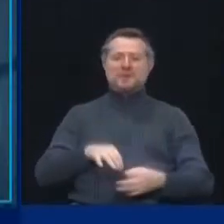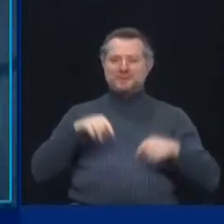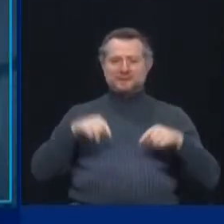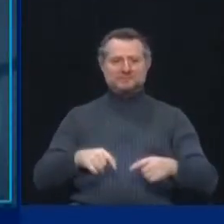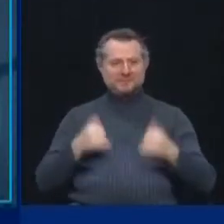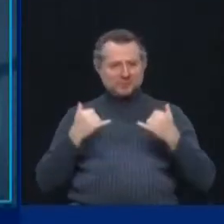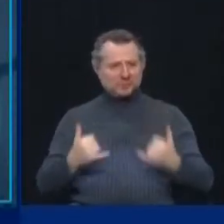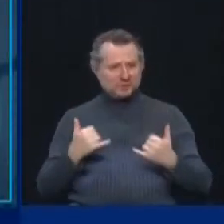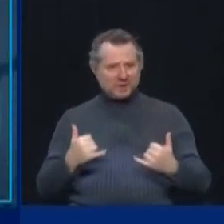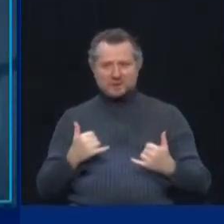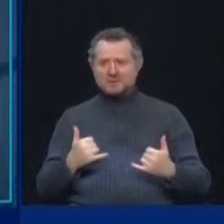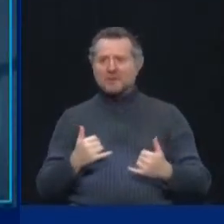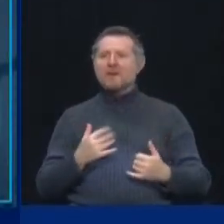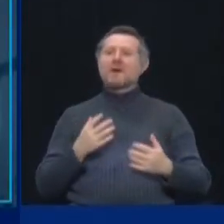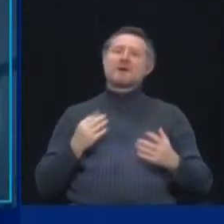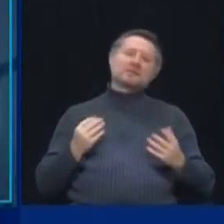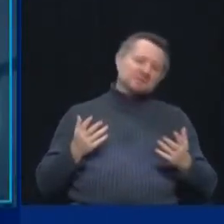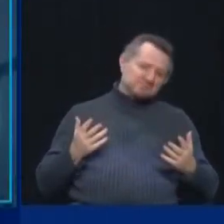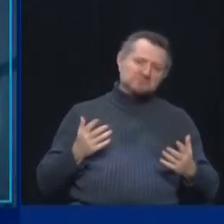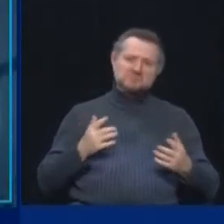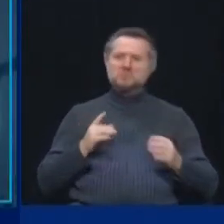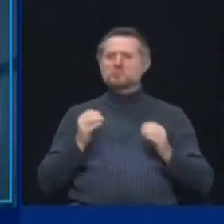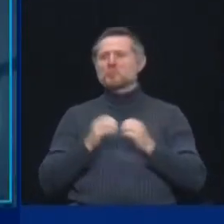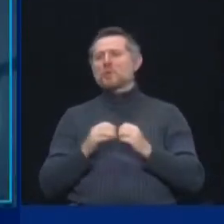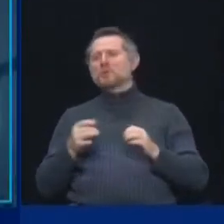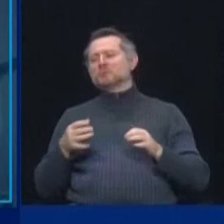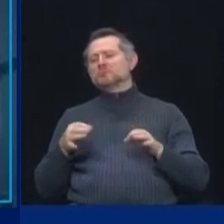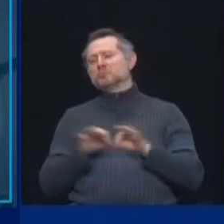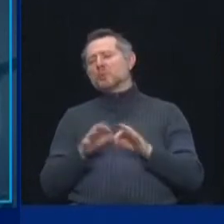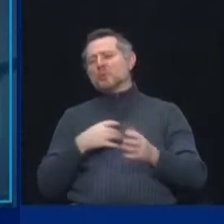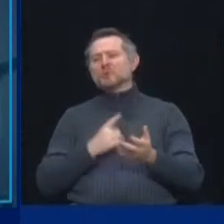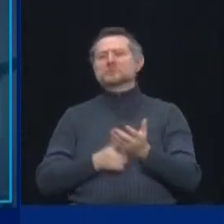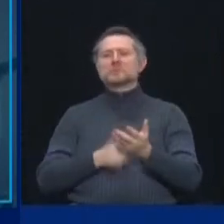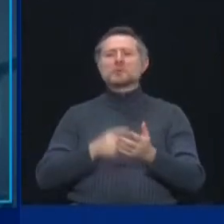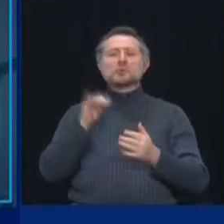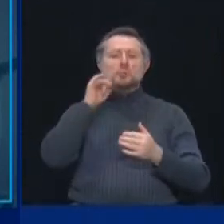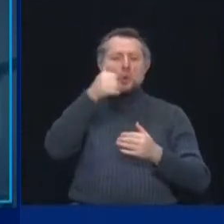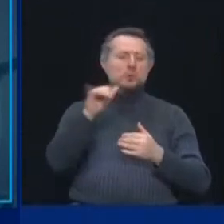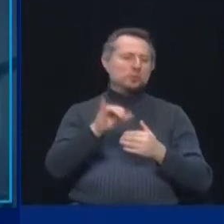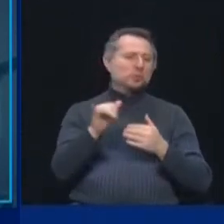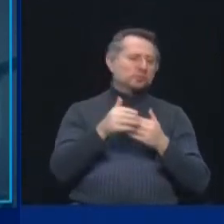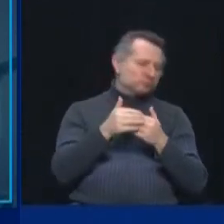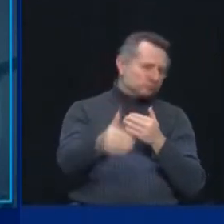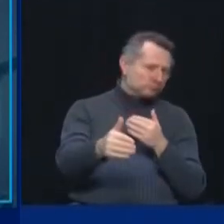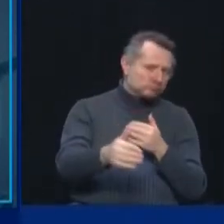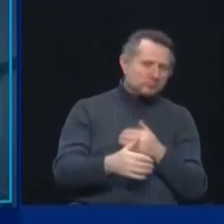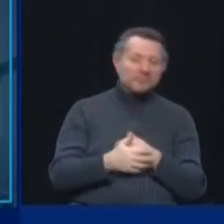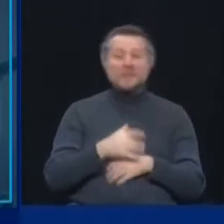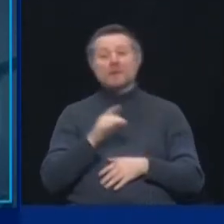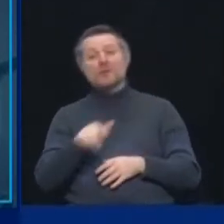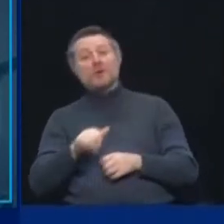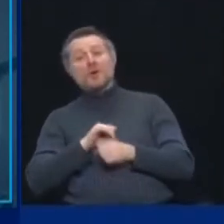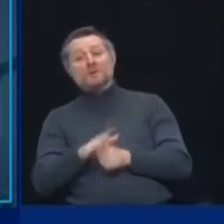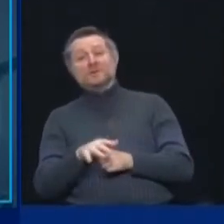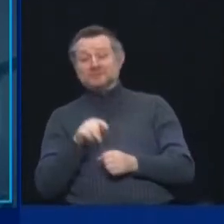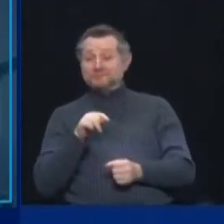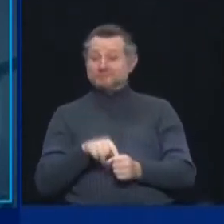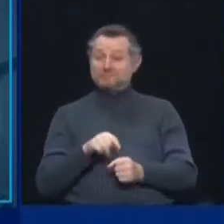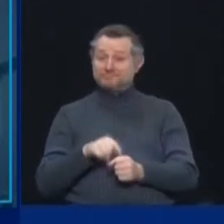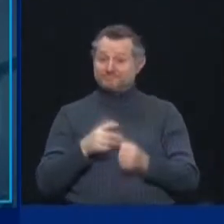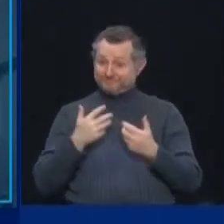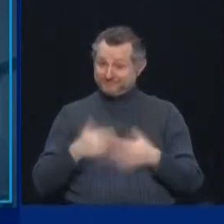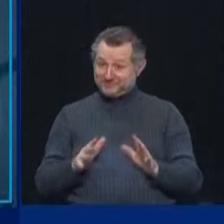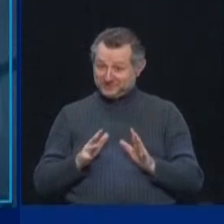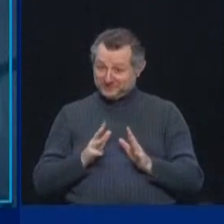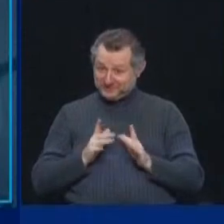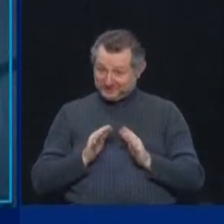And almost more importantly, let's talk about tomorrow. We're coming through this COVID situation, and we're